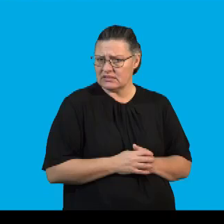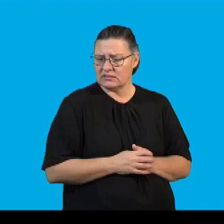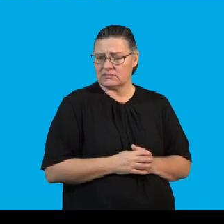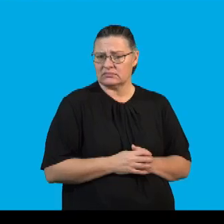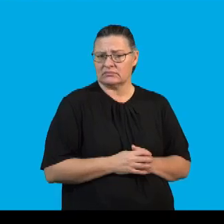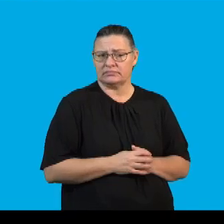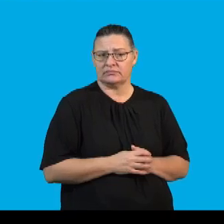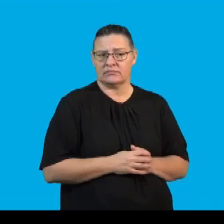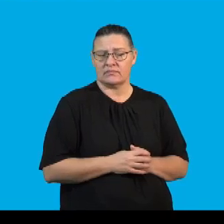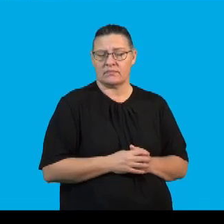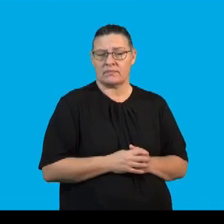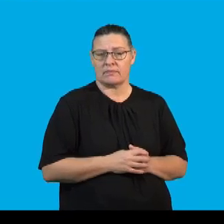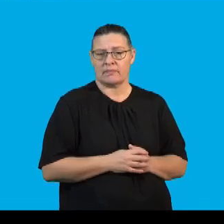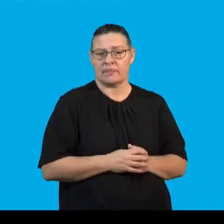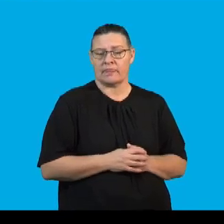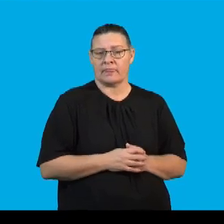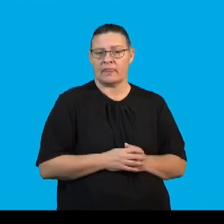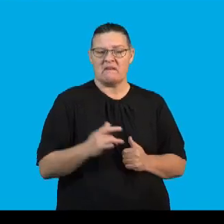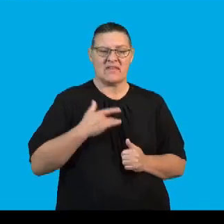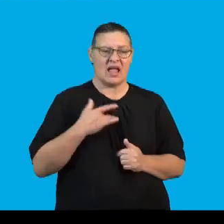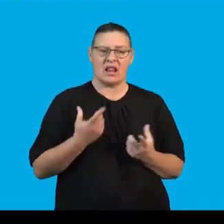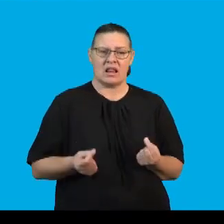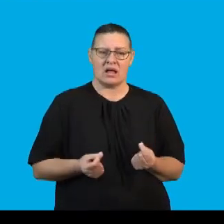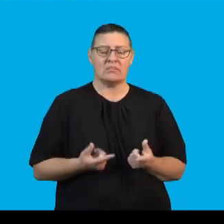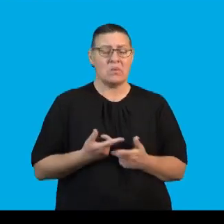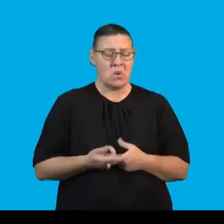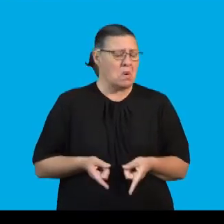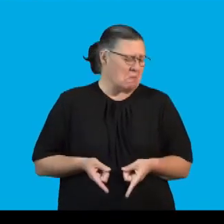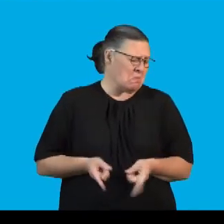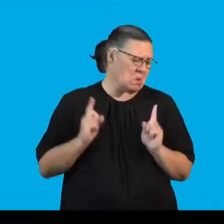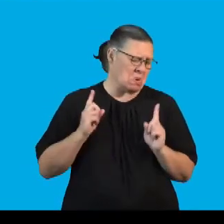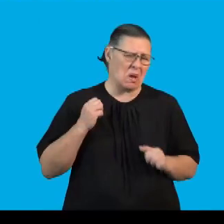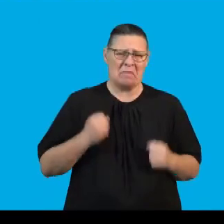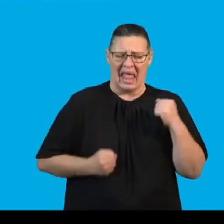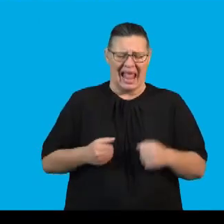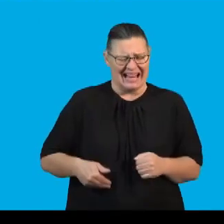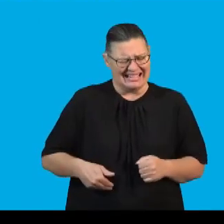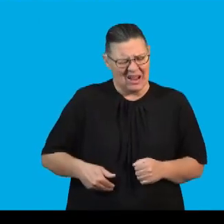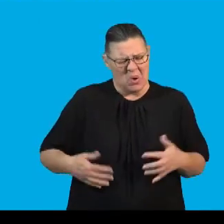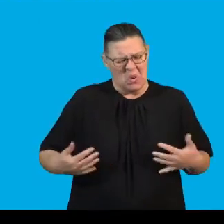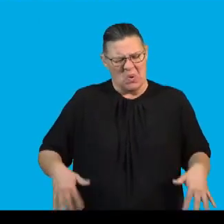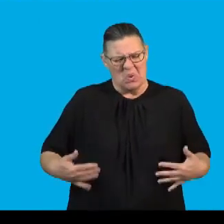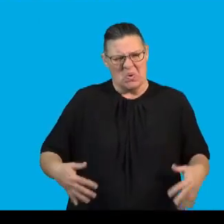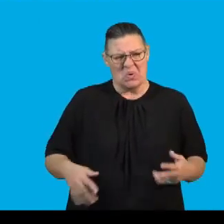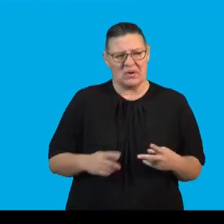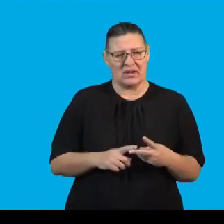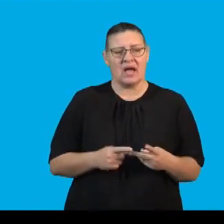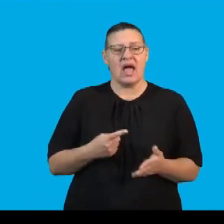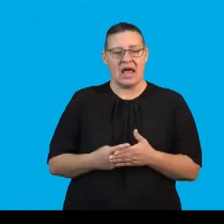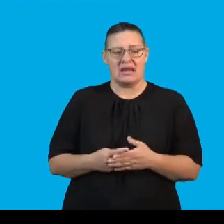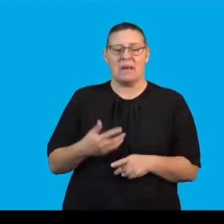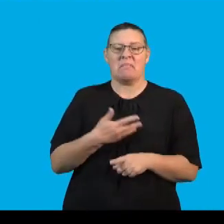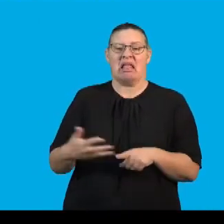person has got very large cysts, what are the symptoms that you can see? They will experience